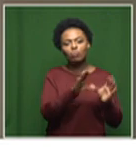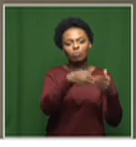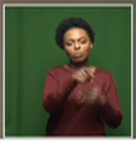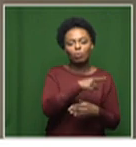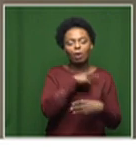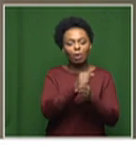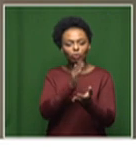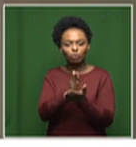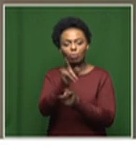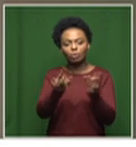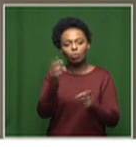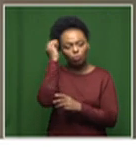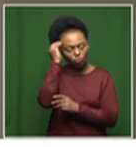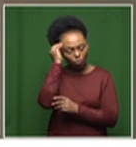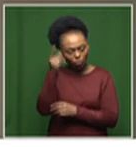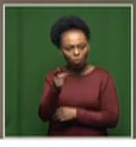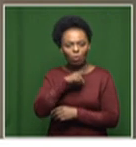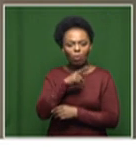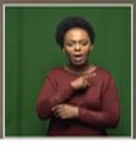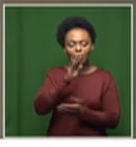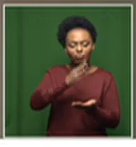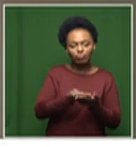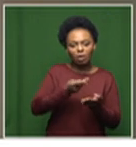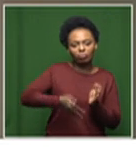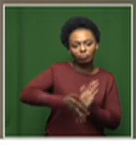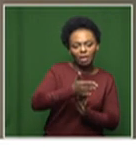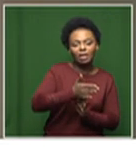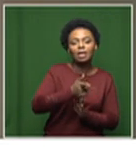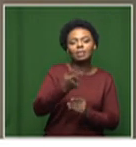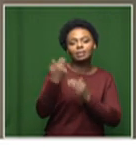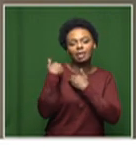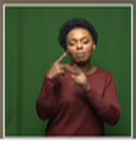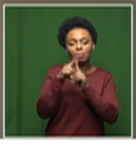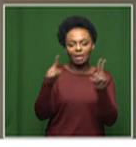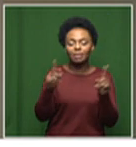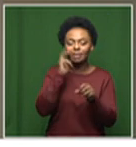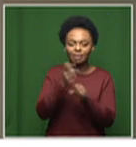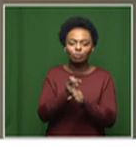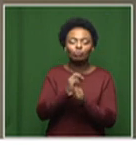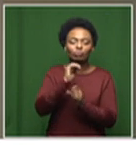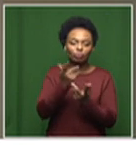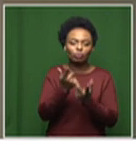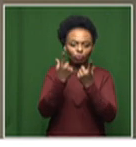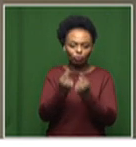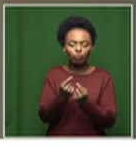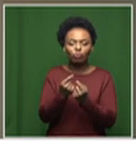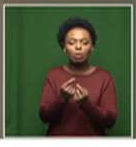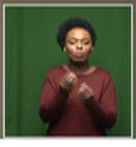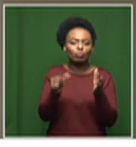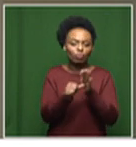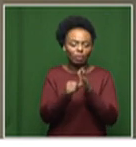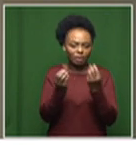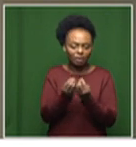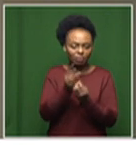consumers know that this form of payment is safe and secure. However, they do need to take certain steps just to make sure that they are not